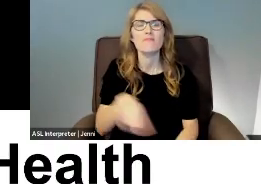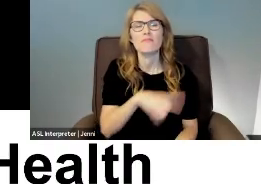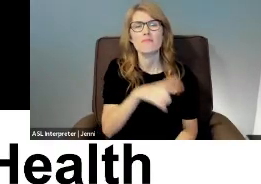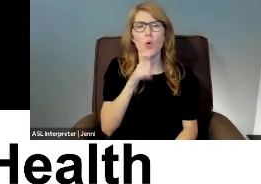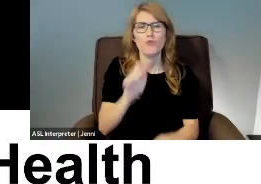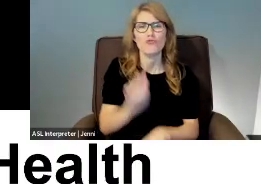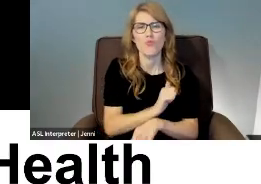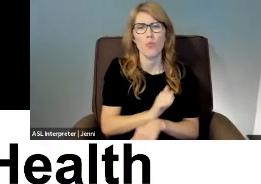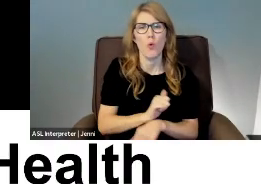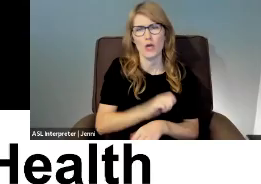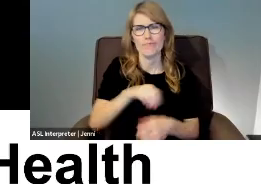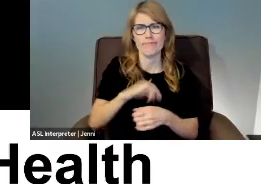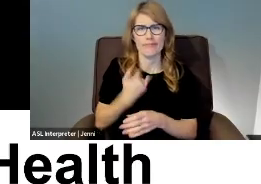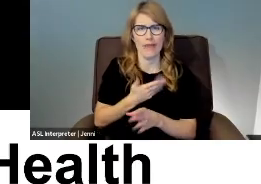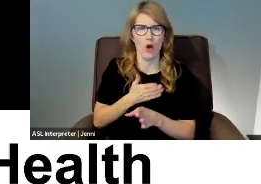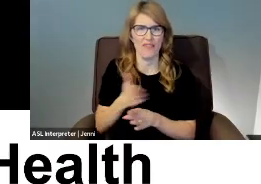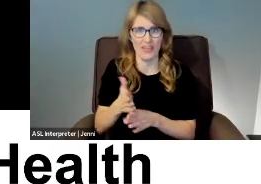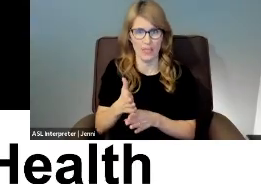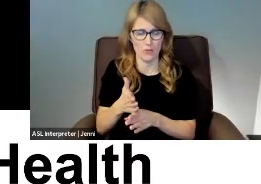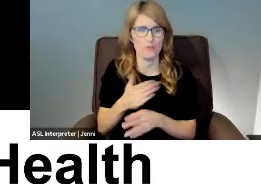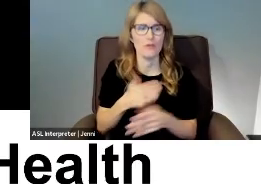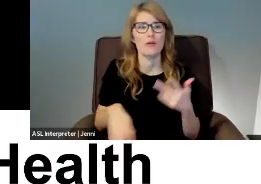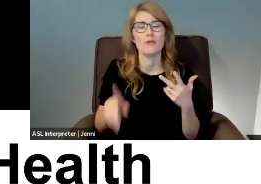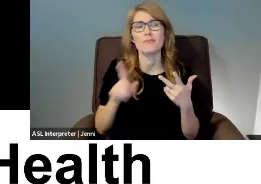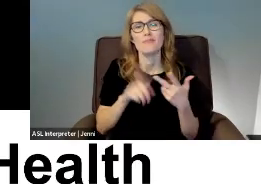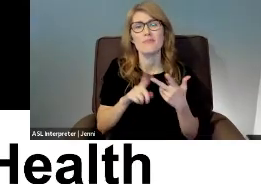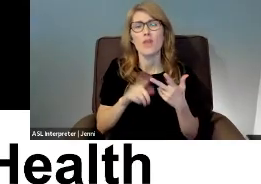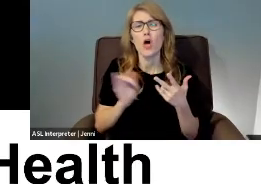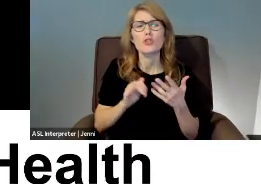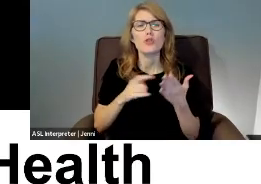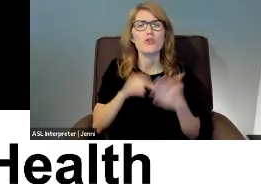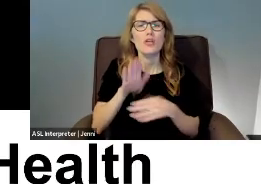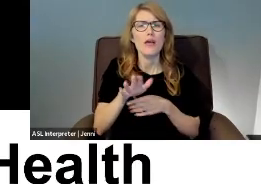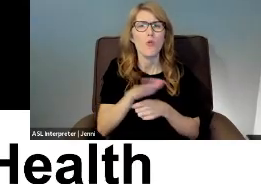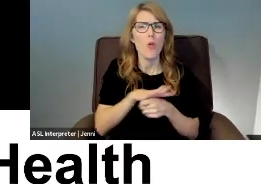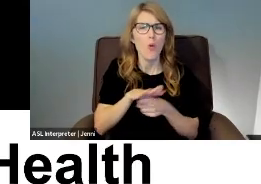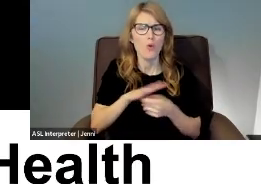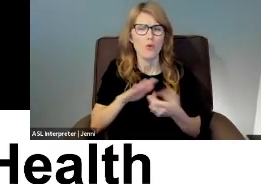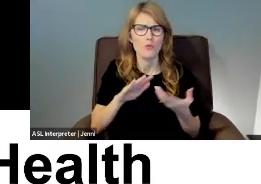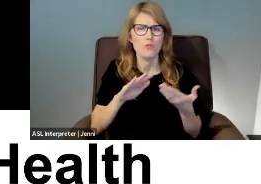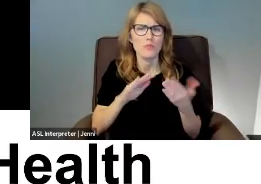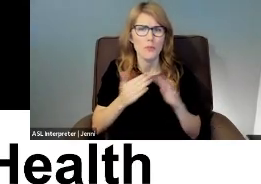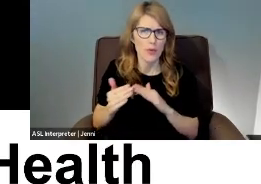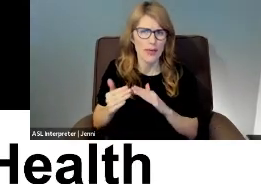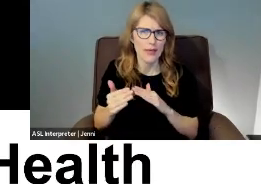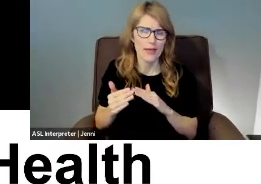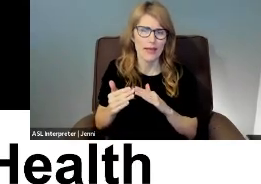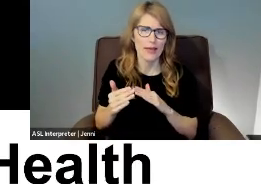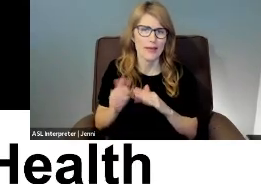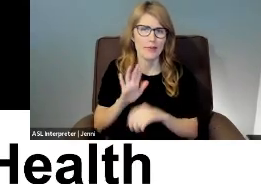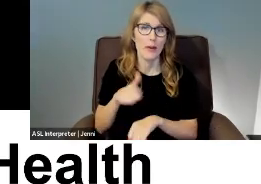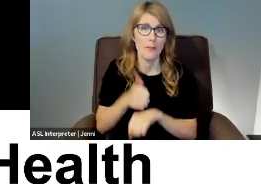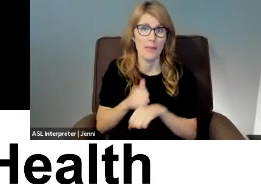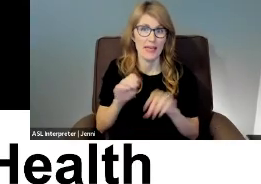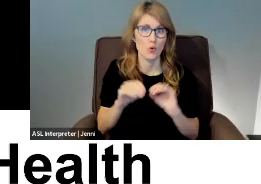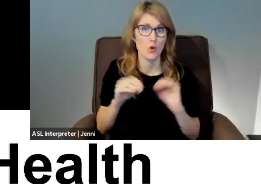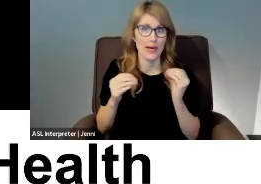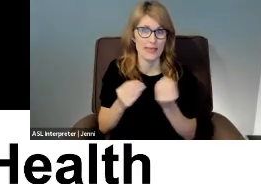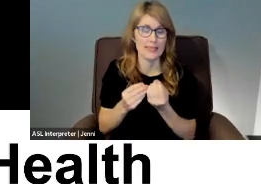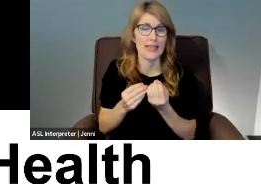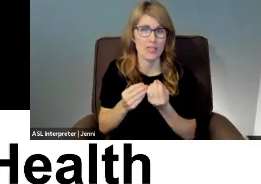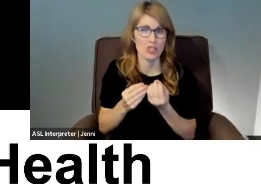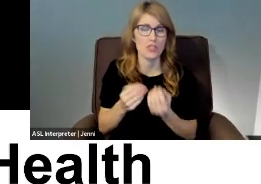our field. And then also check your local community based organizations for